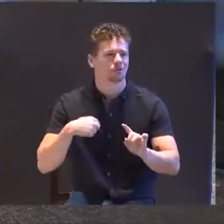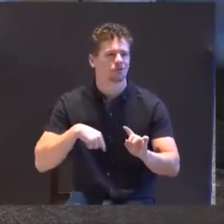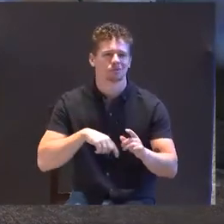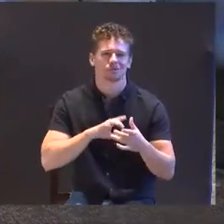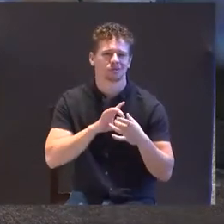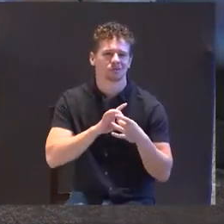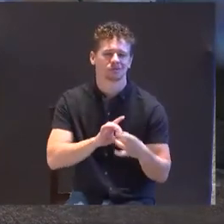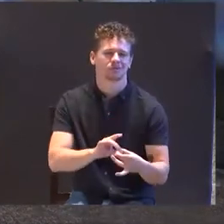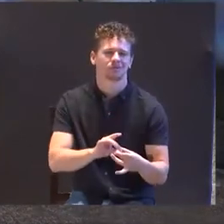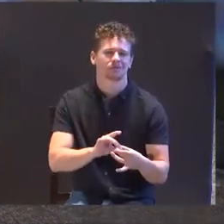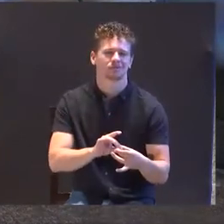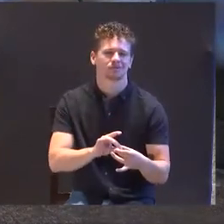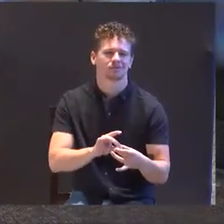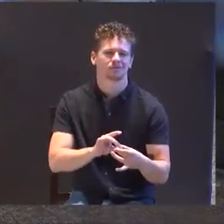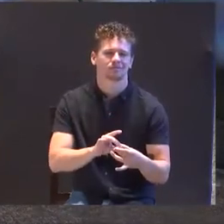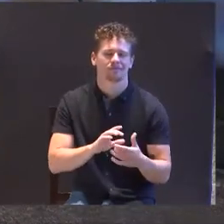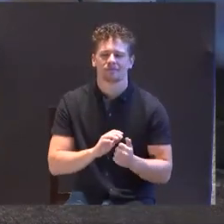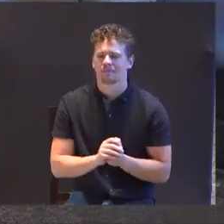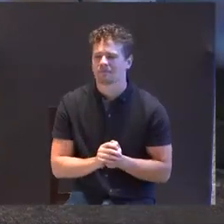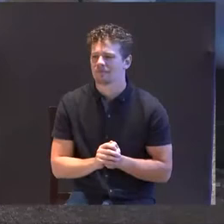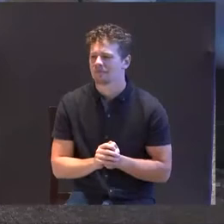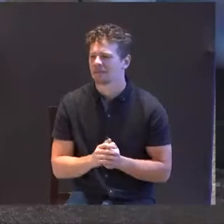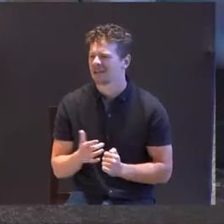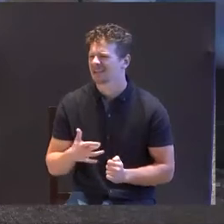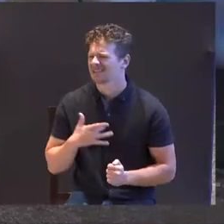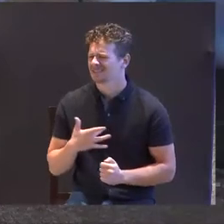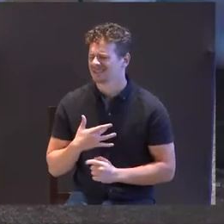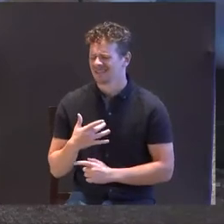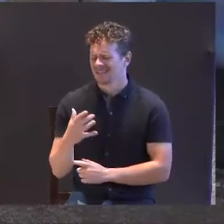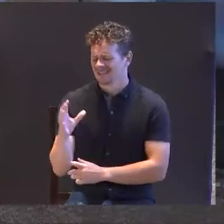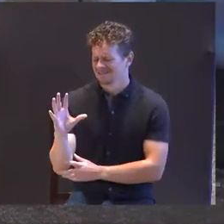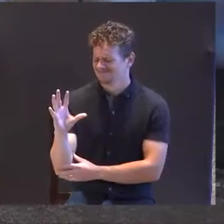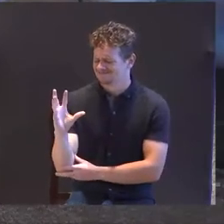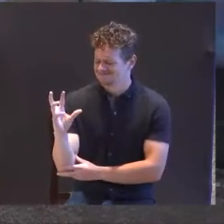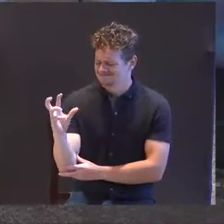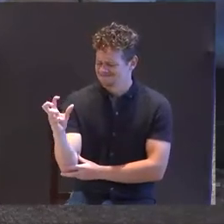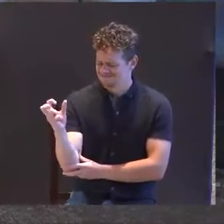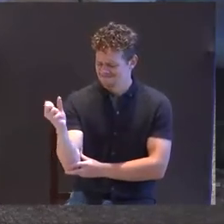There is a feeling like the clenching of a fist.